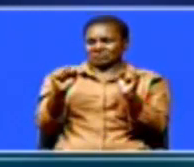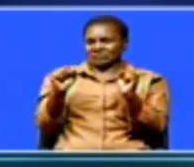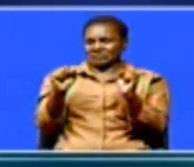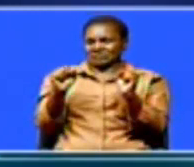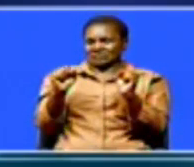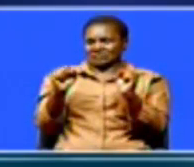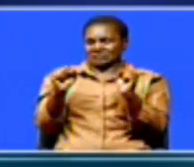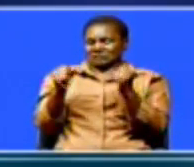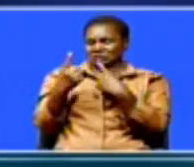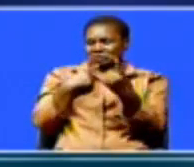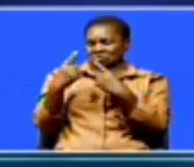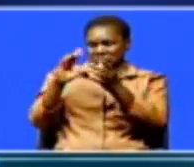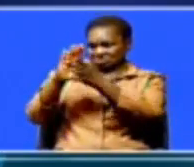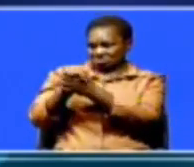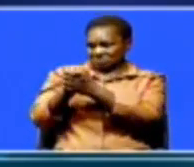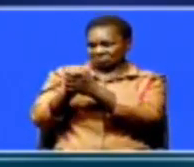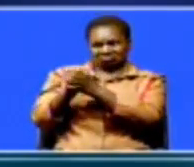I cannot profess to speak for Jubilee.